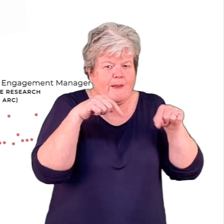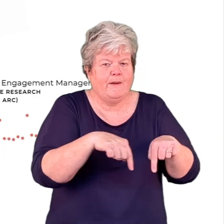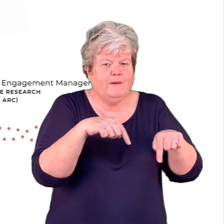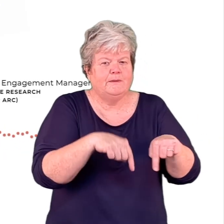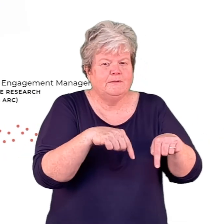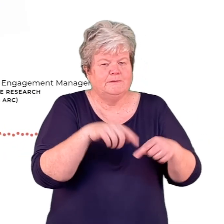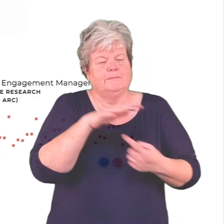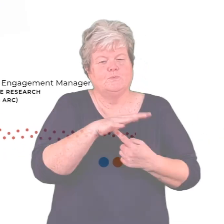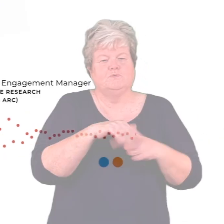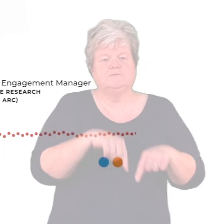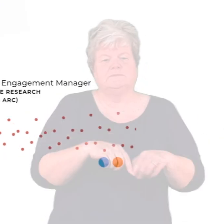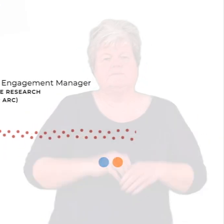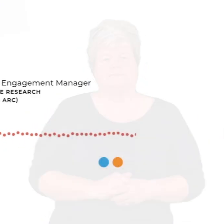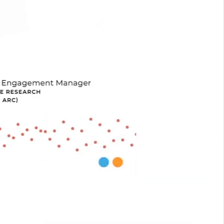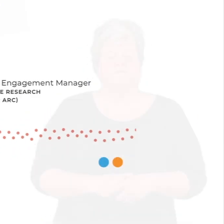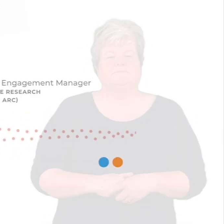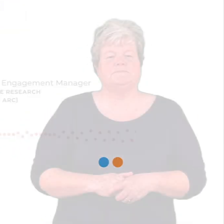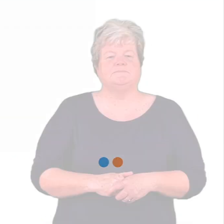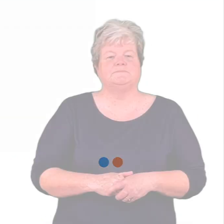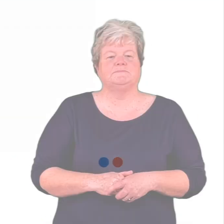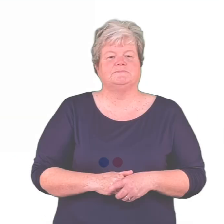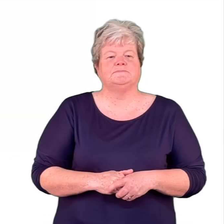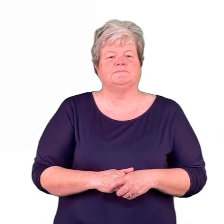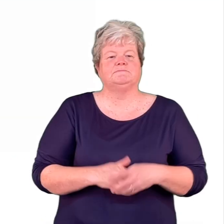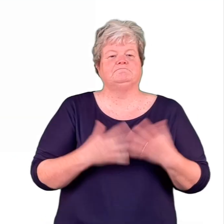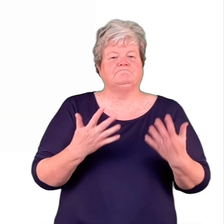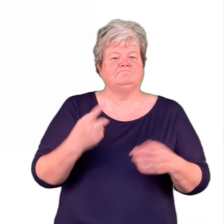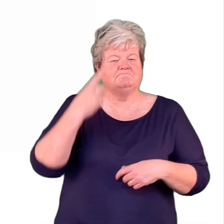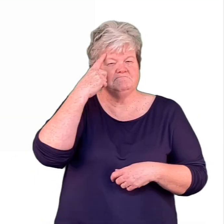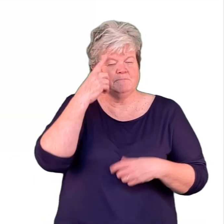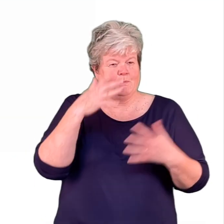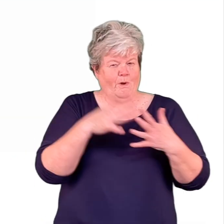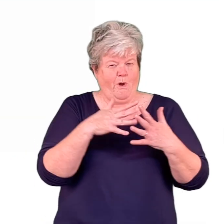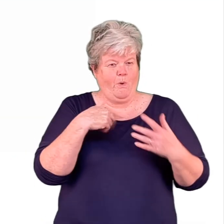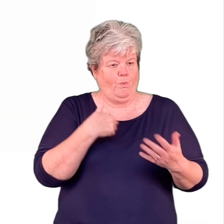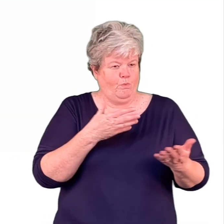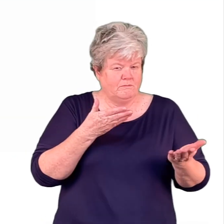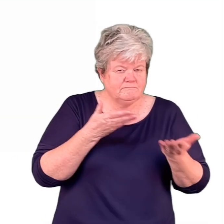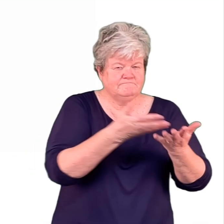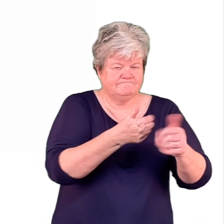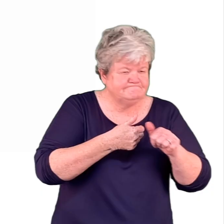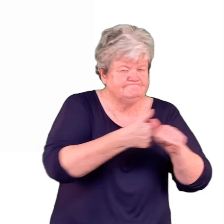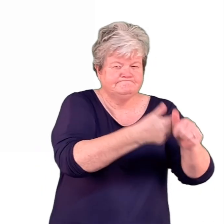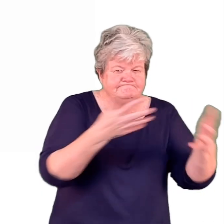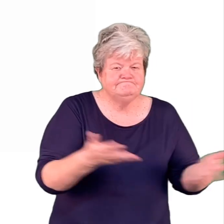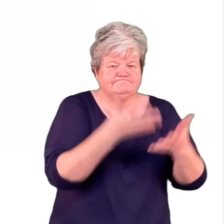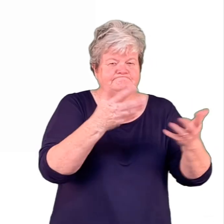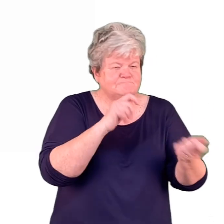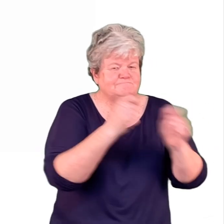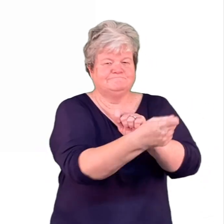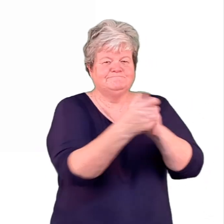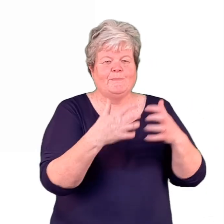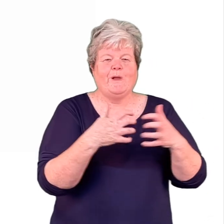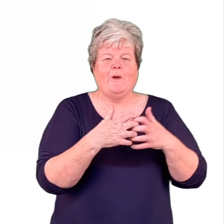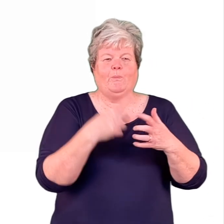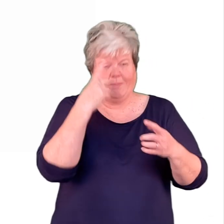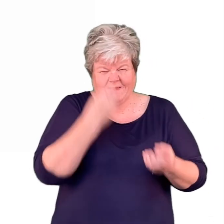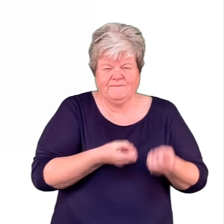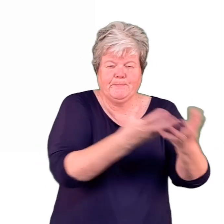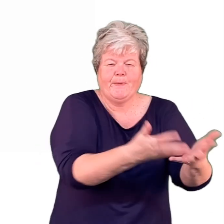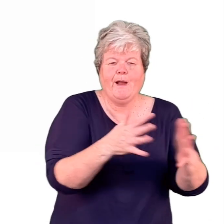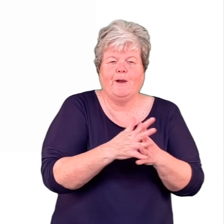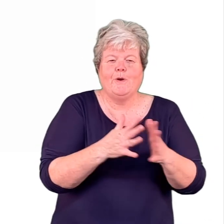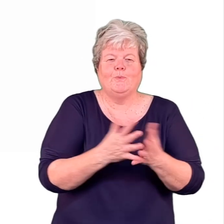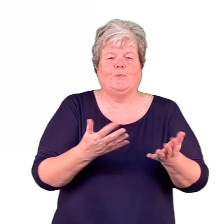where they would suggest research takes place. Our next principle is be generous. Build in impact and consider ways to